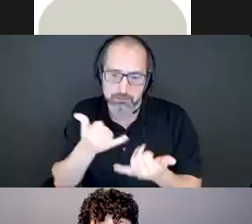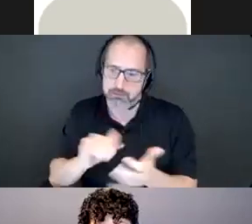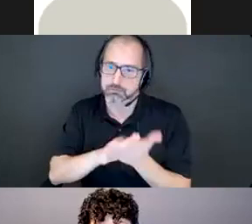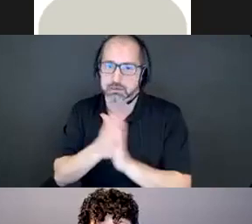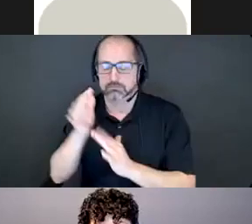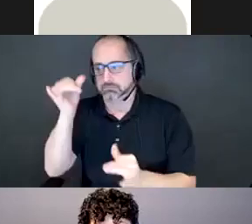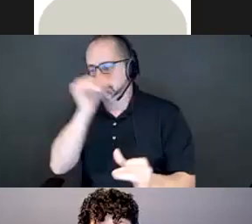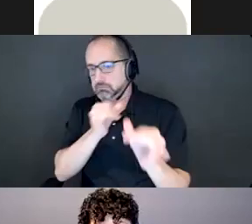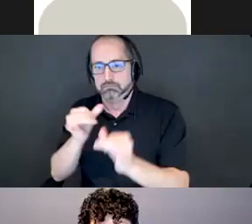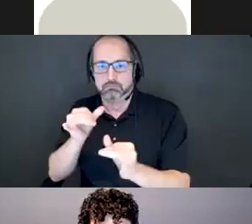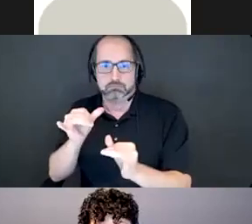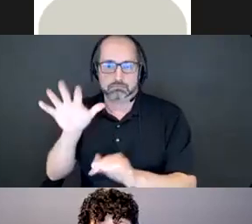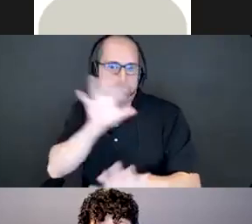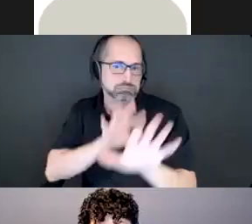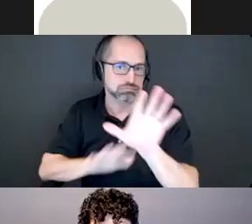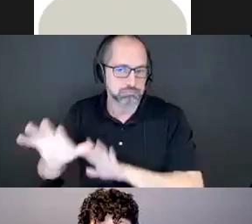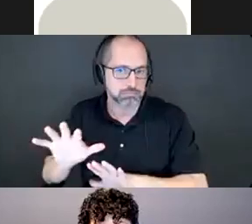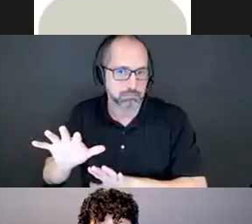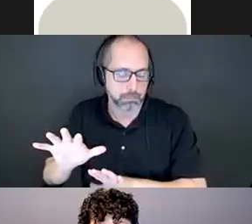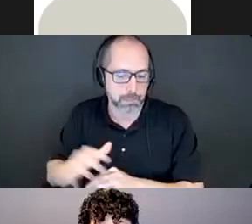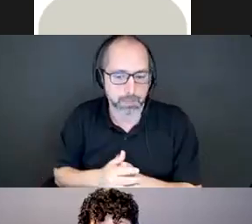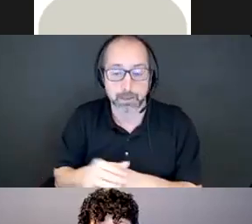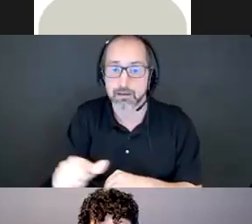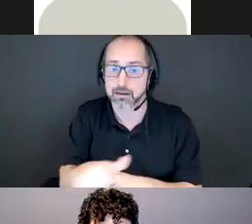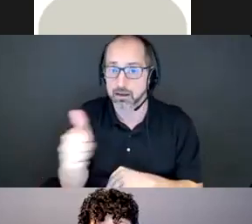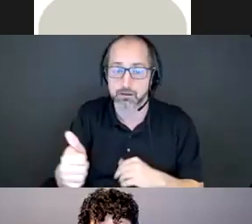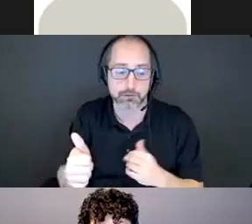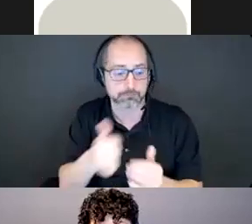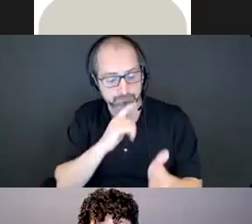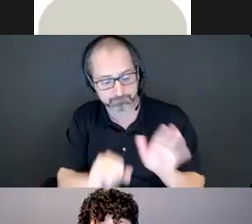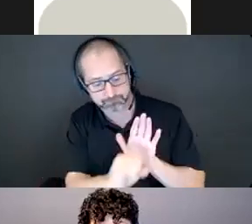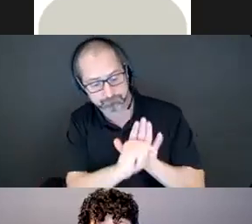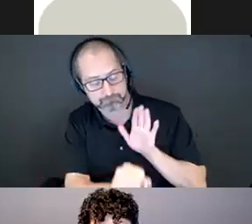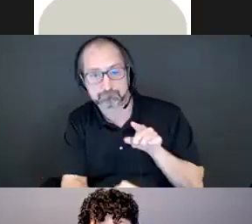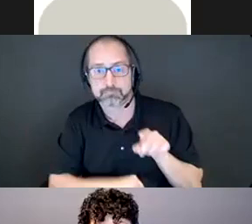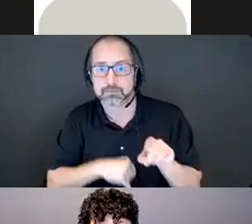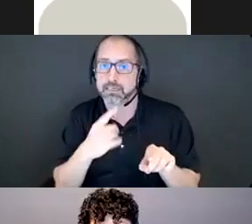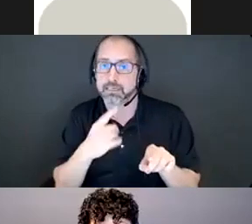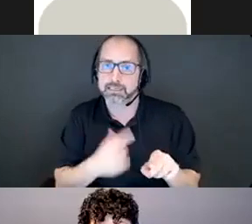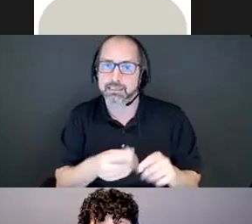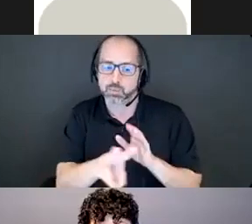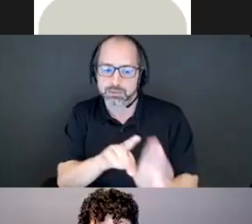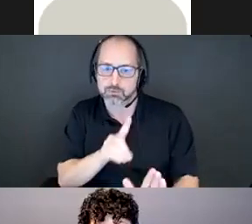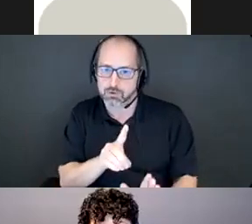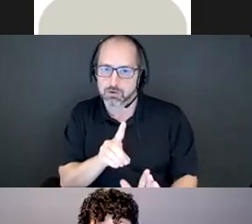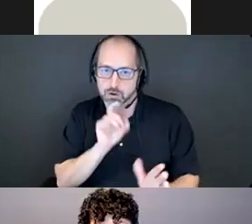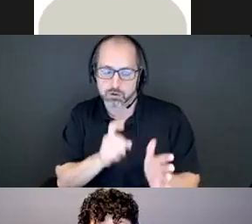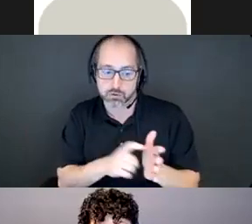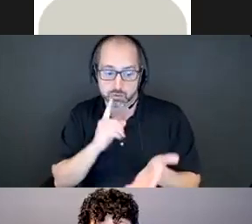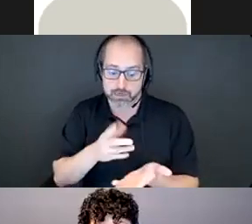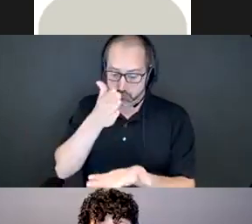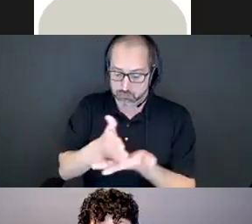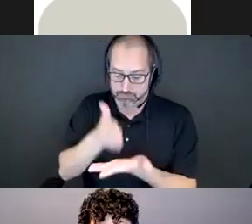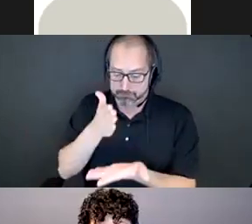other criteria is around withdrawal, that when the person stops using the substance, they